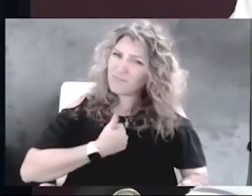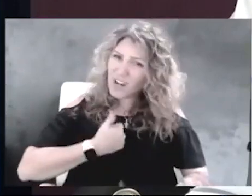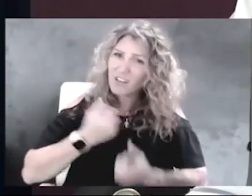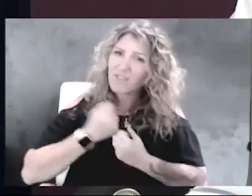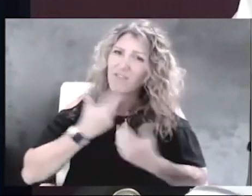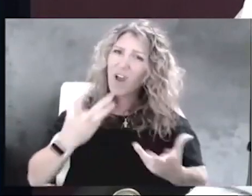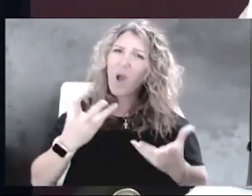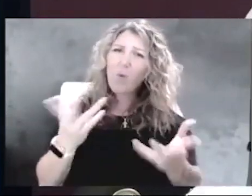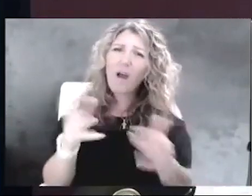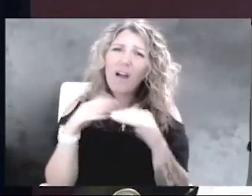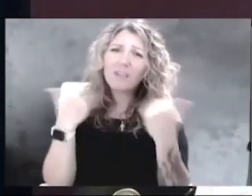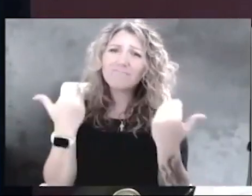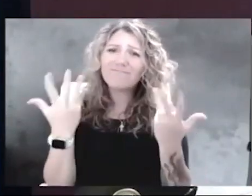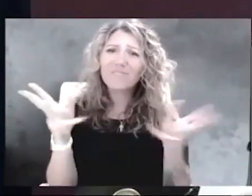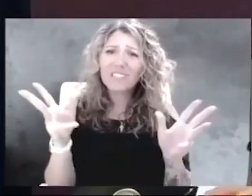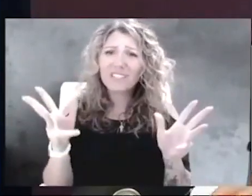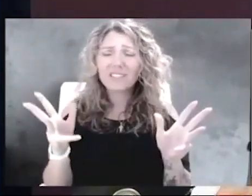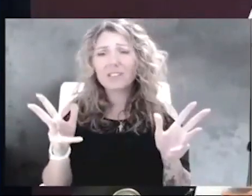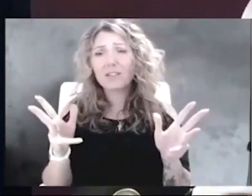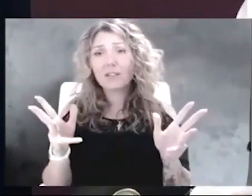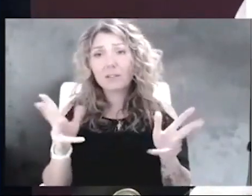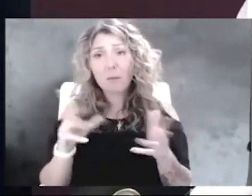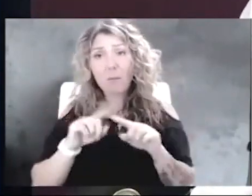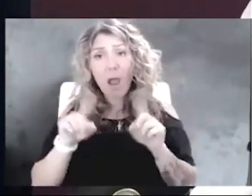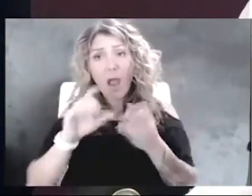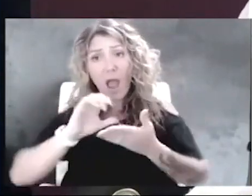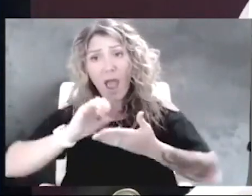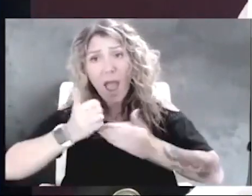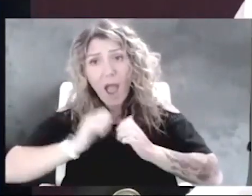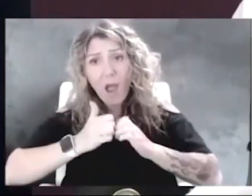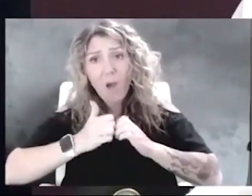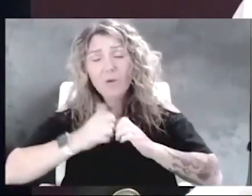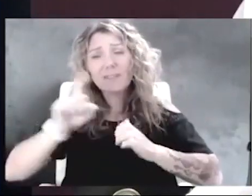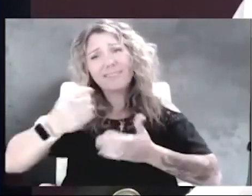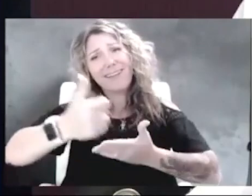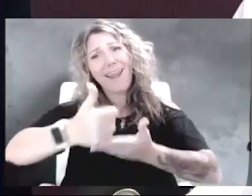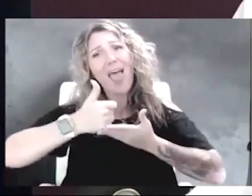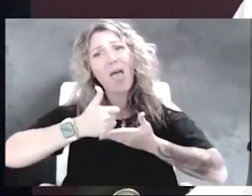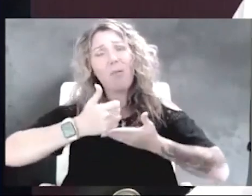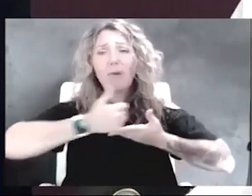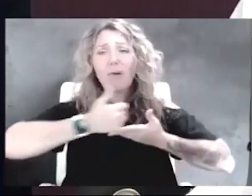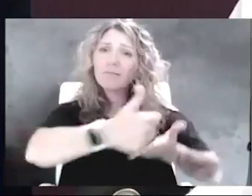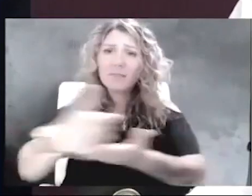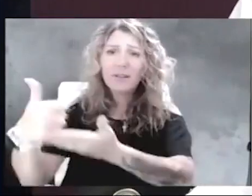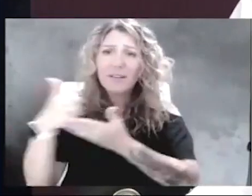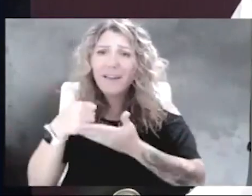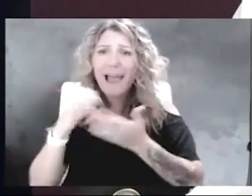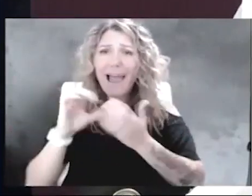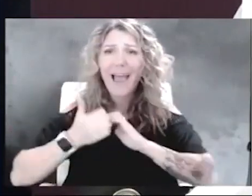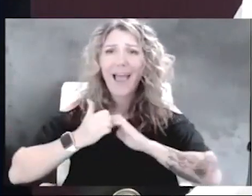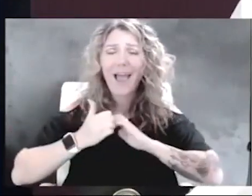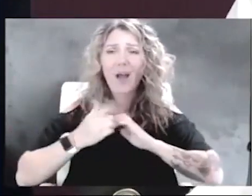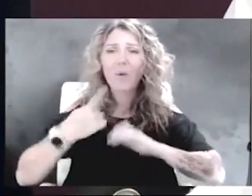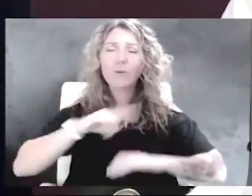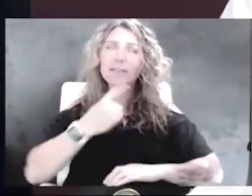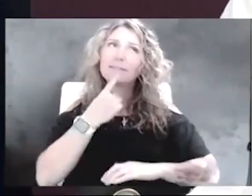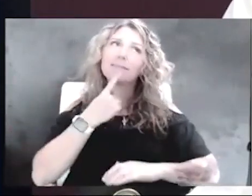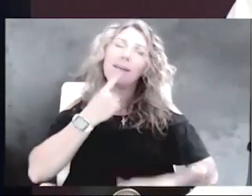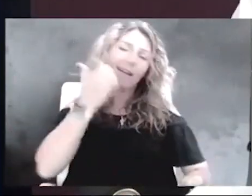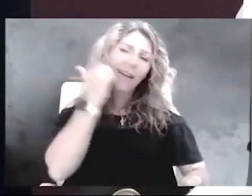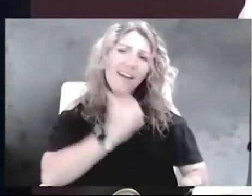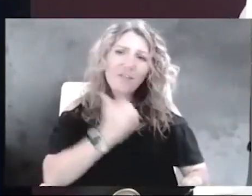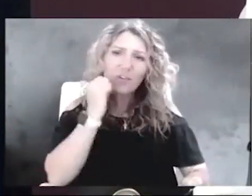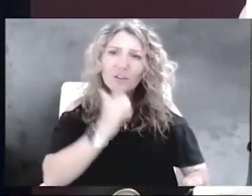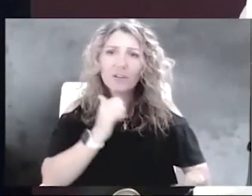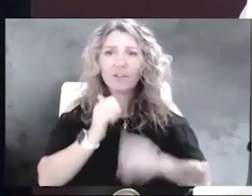to be done, we need you to help us. And the way you can help us is what we say all the time. Follow the rules of